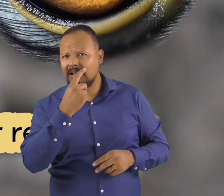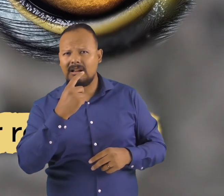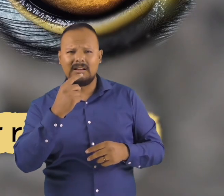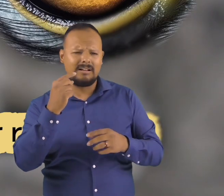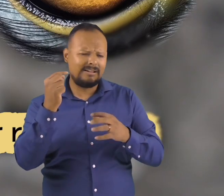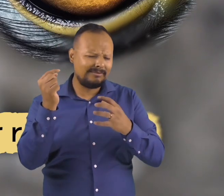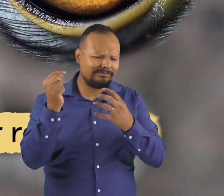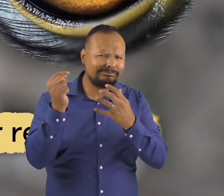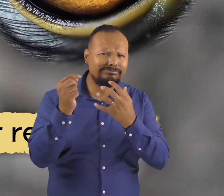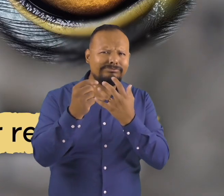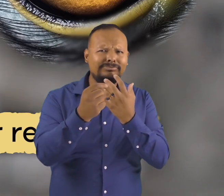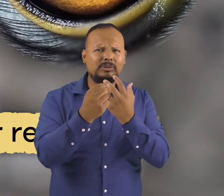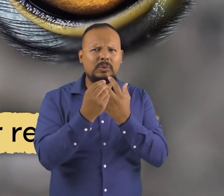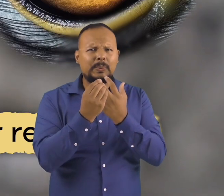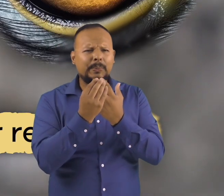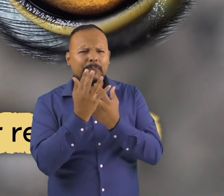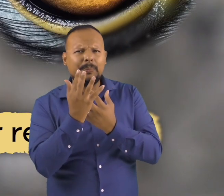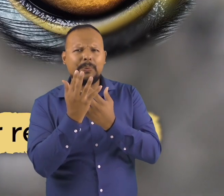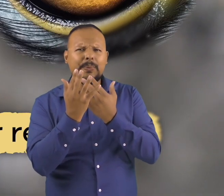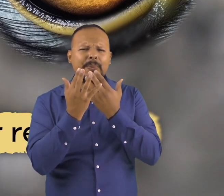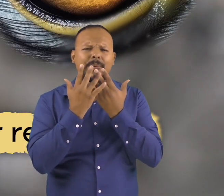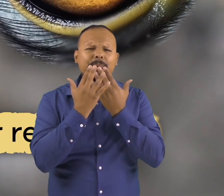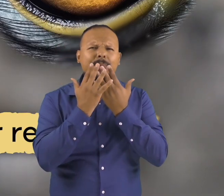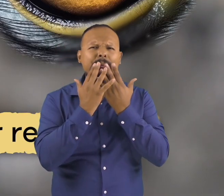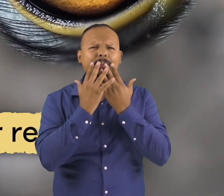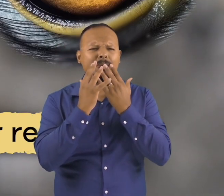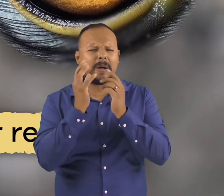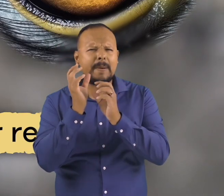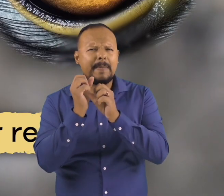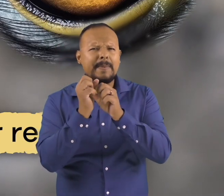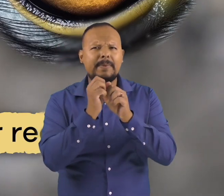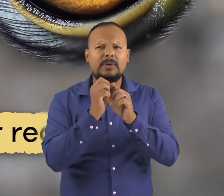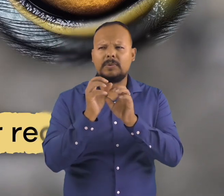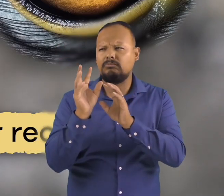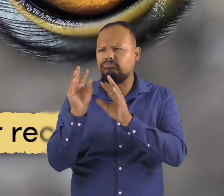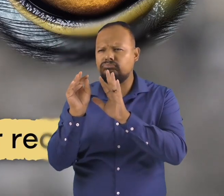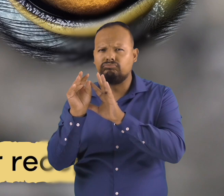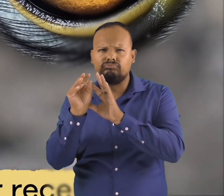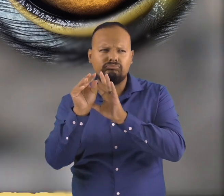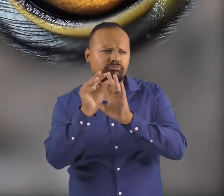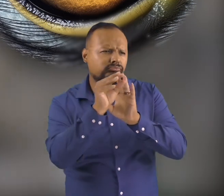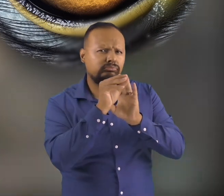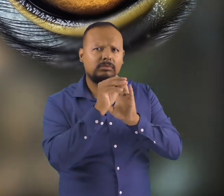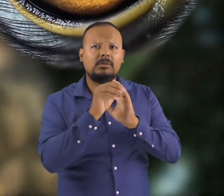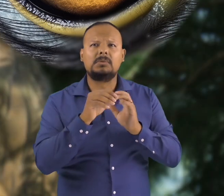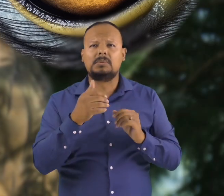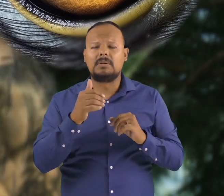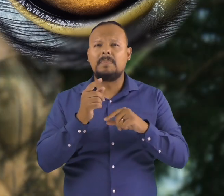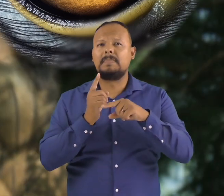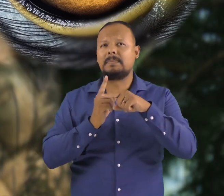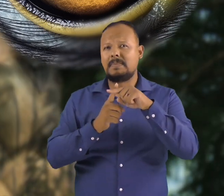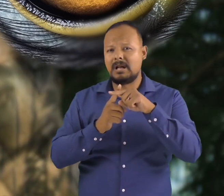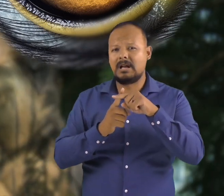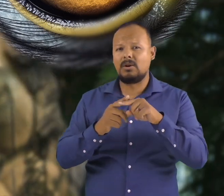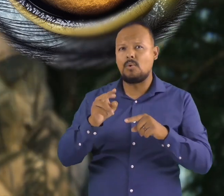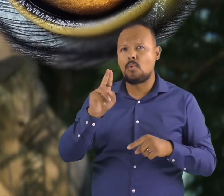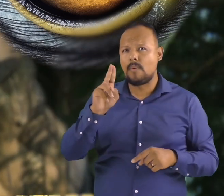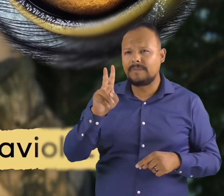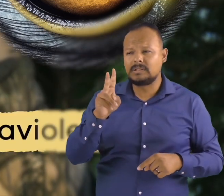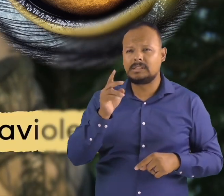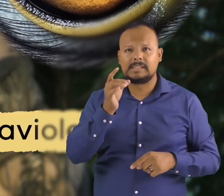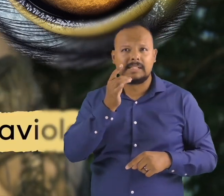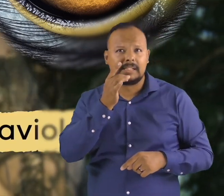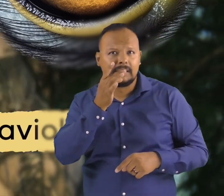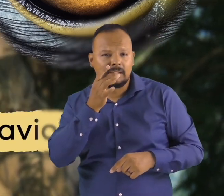means they have four color receptors in their eyes that allow them to see standard colors, plus